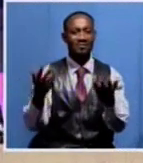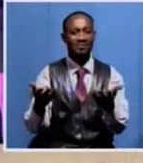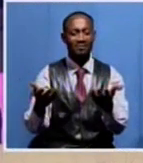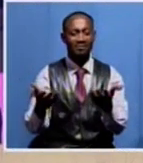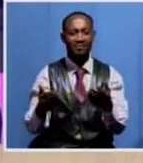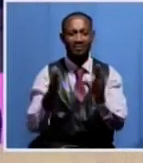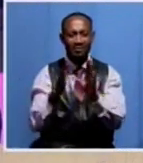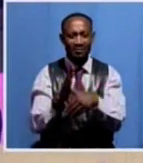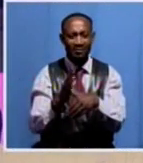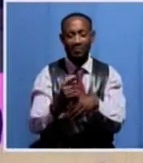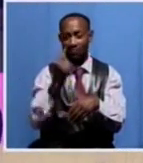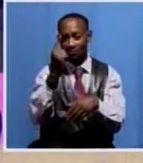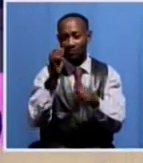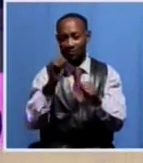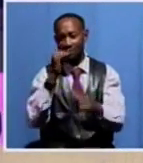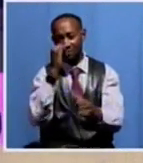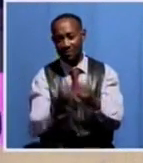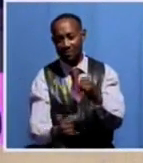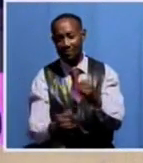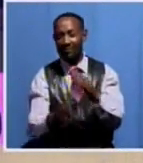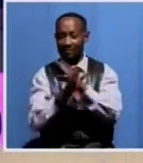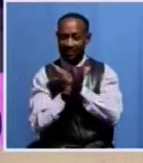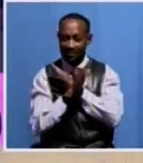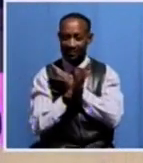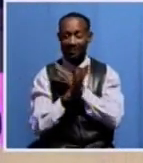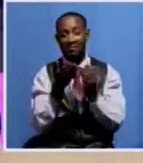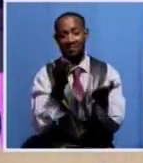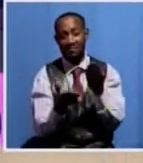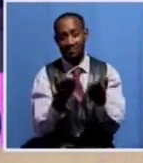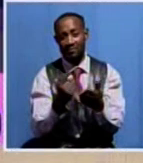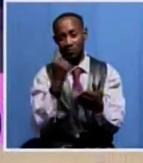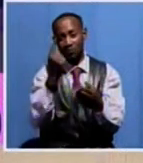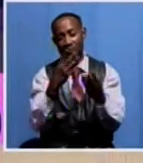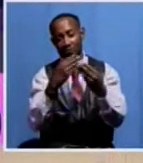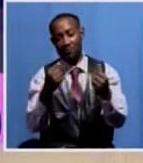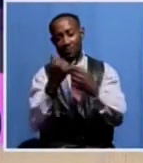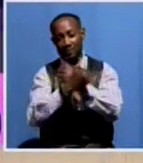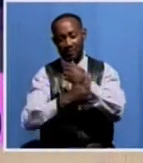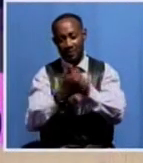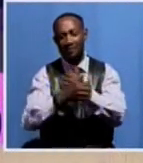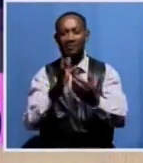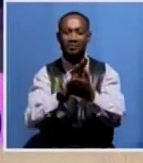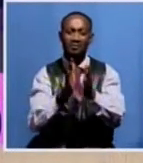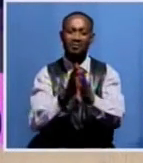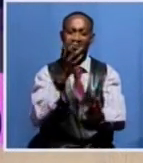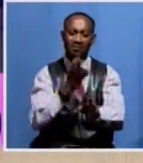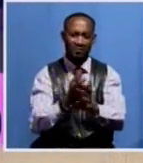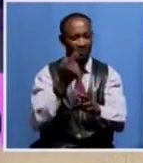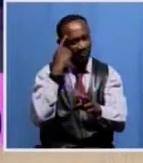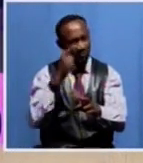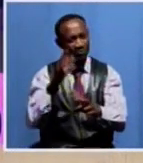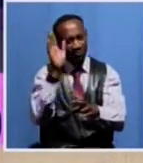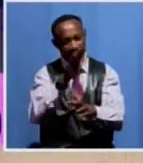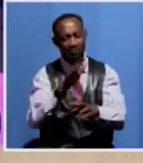then one would safely conclude that Zambia is probably one of the few countries that makes it very difficult for its nationals to pay